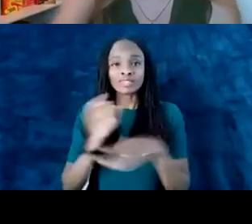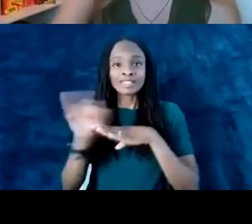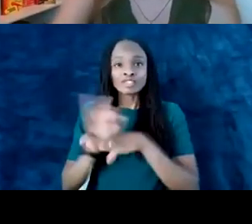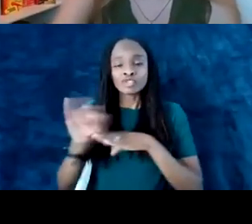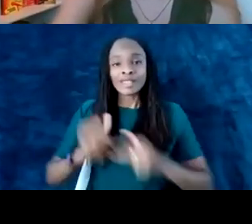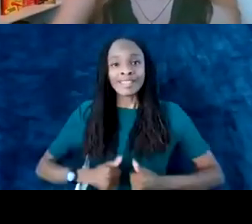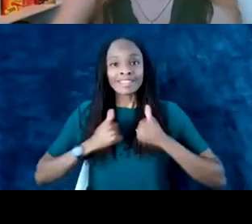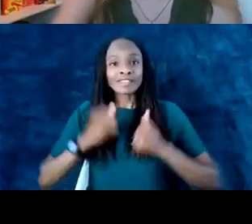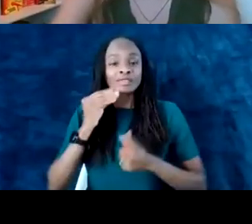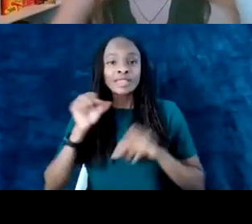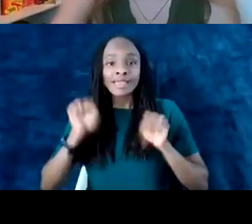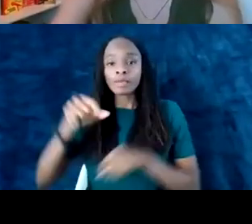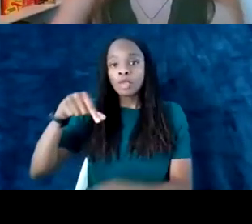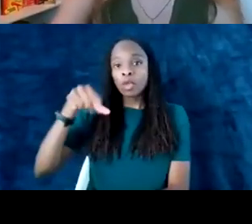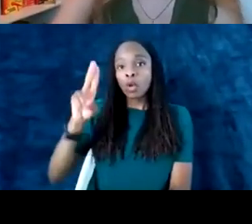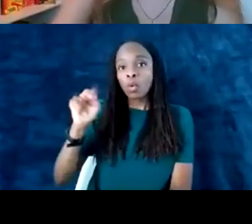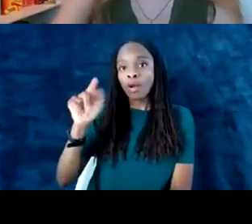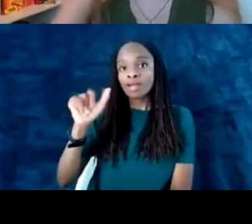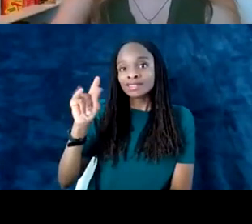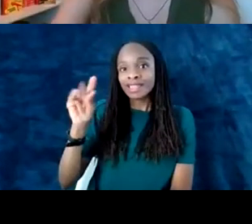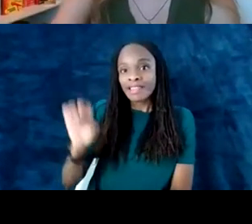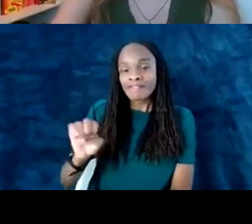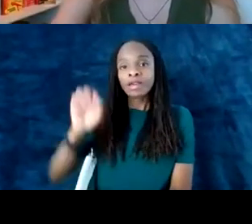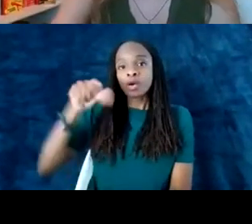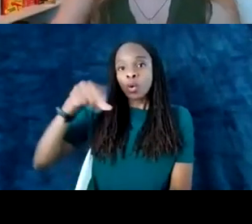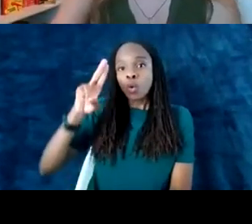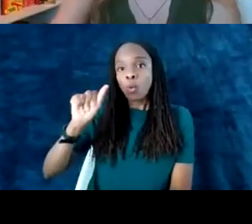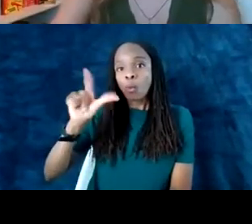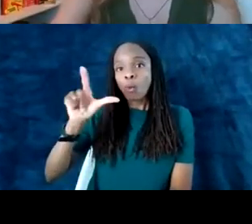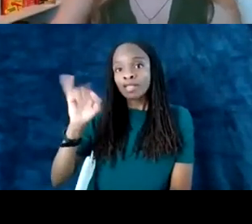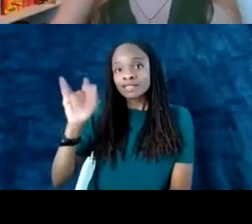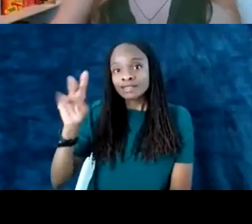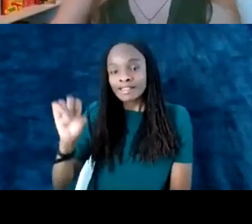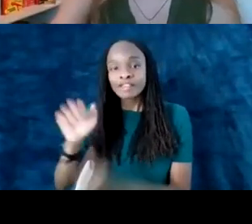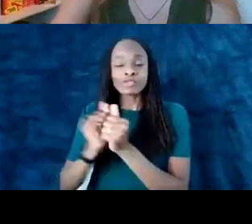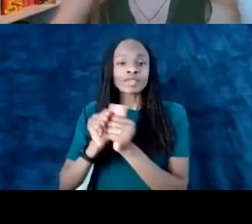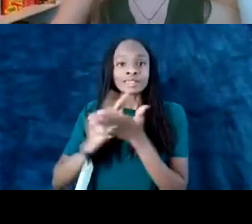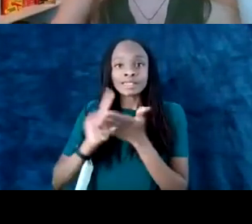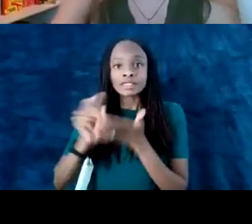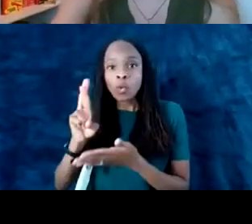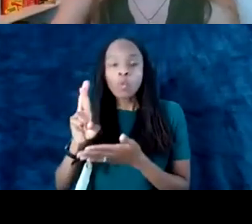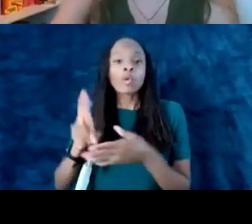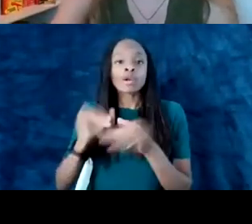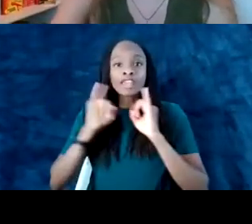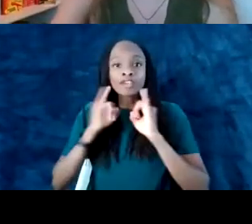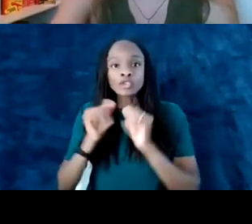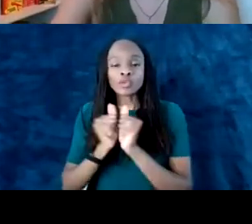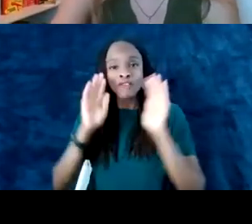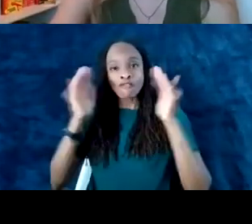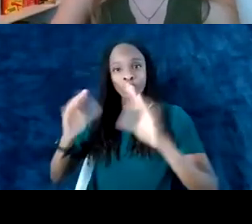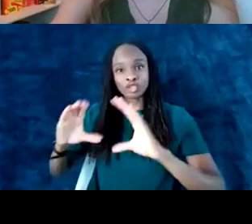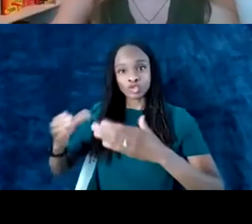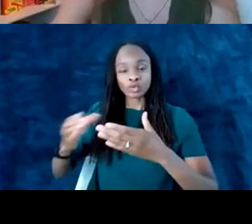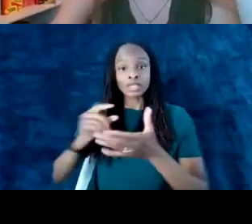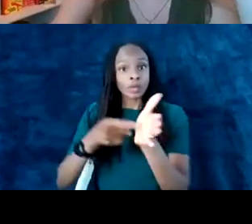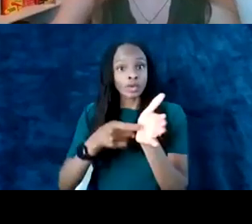can be quantitative with surveys, they can be qualitative with interviews, focus groups. And these require interaction with humans,